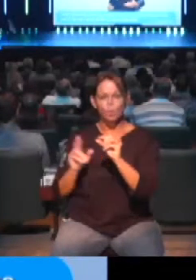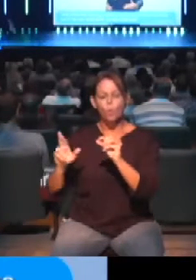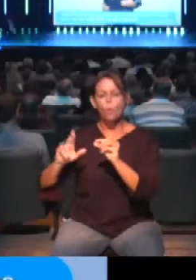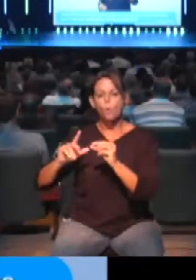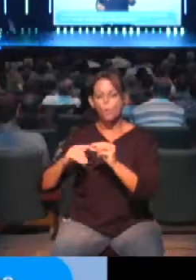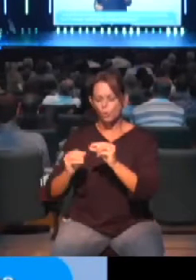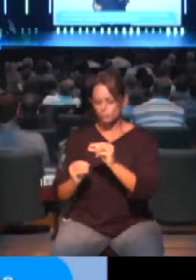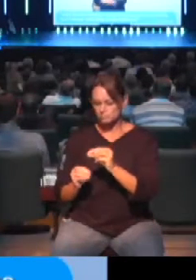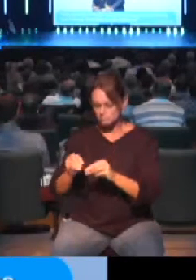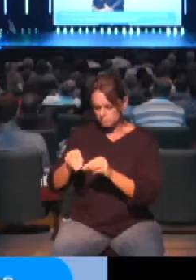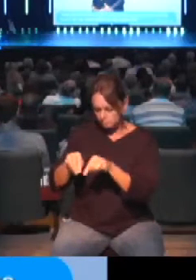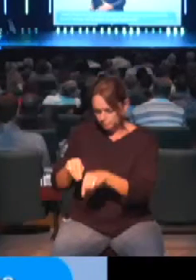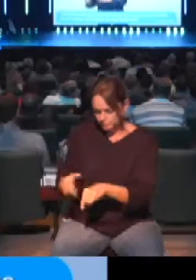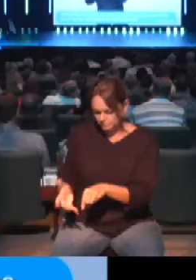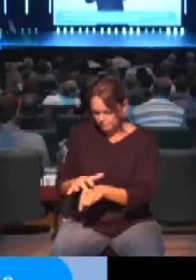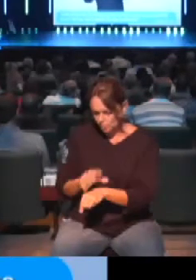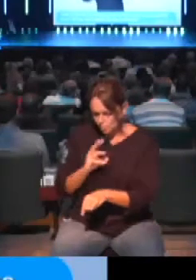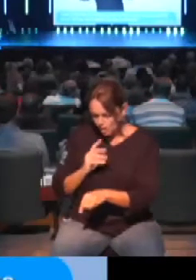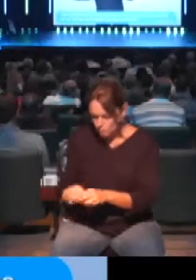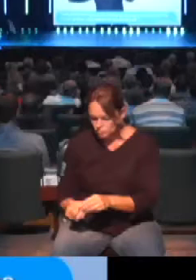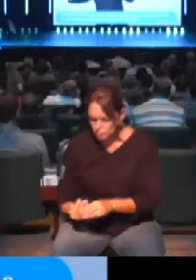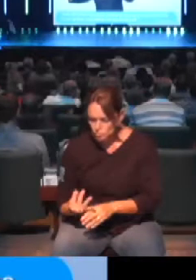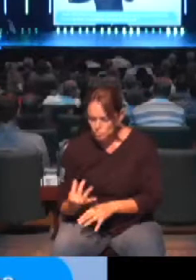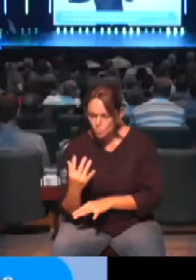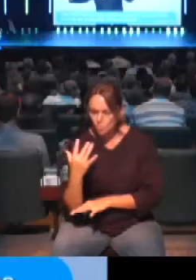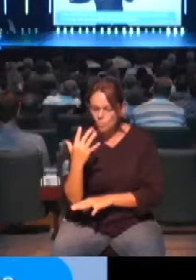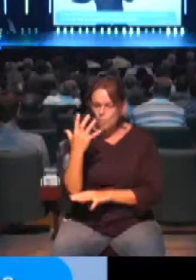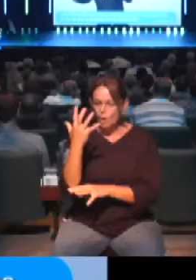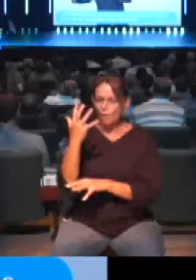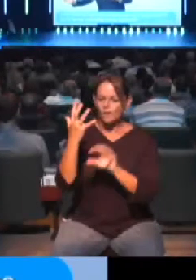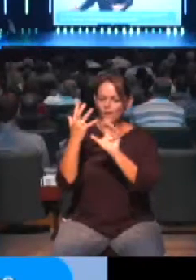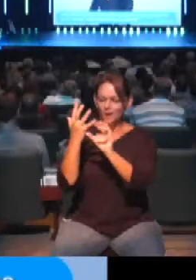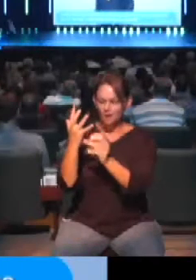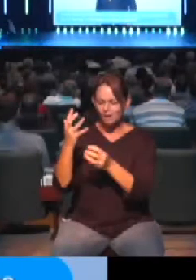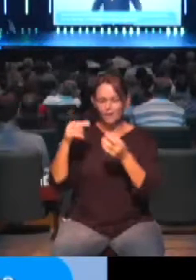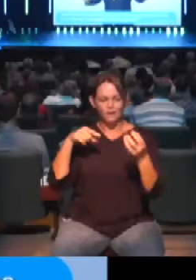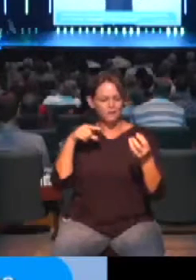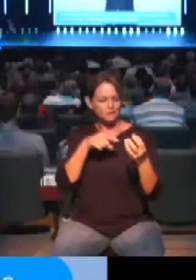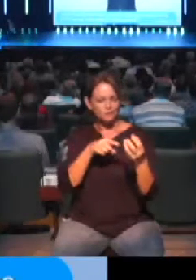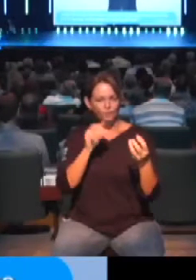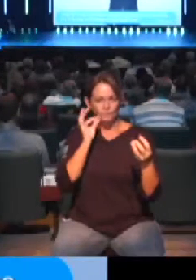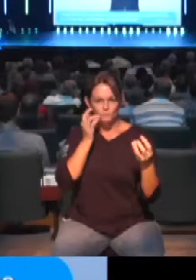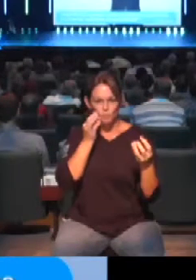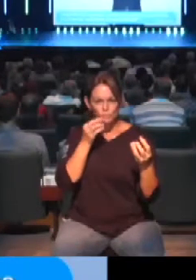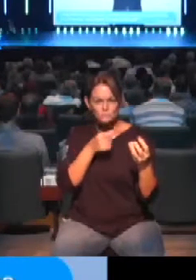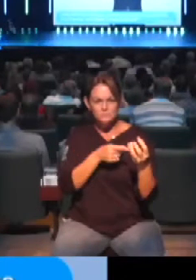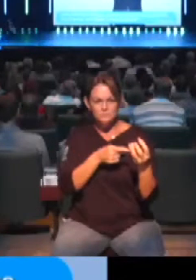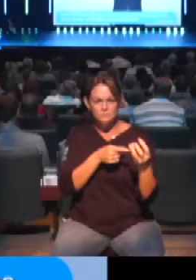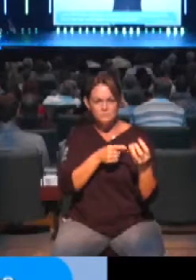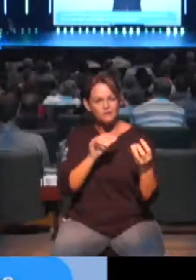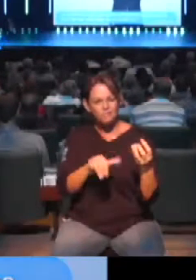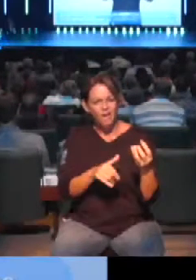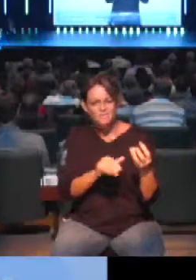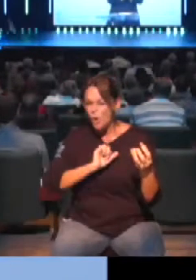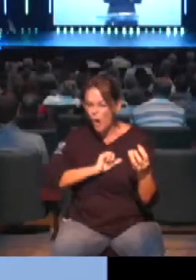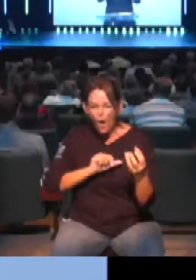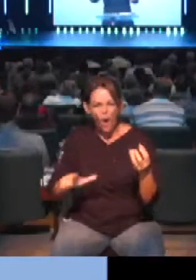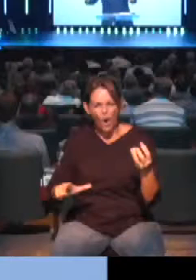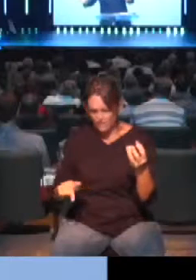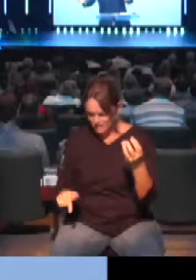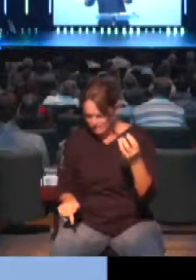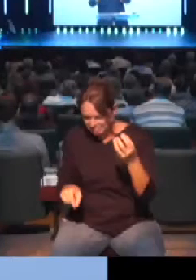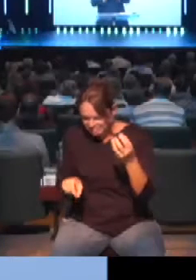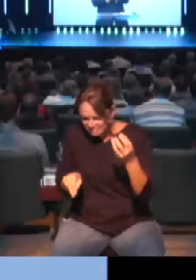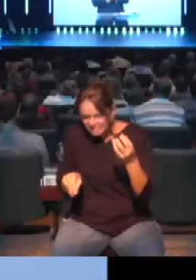says, next sentence. It is holy. Holy again means set apart to the Lord. I know God owns it all, but for some reason he's